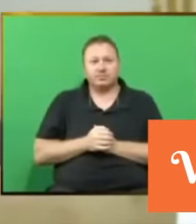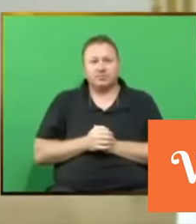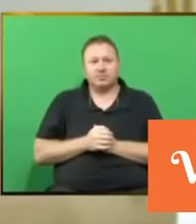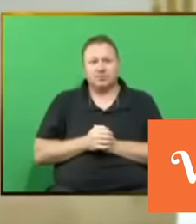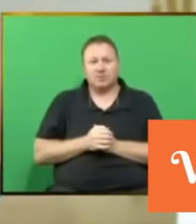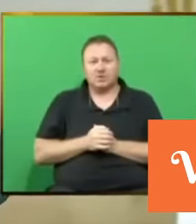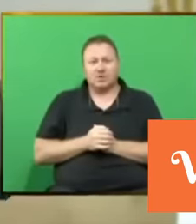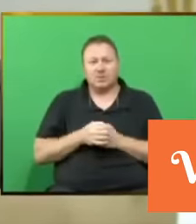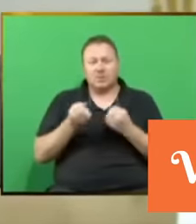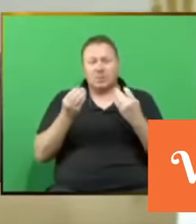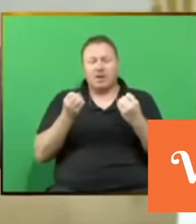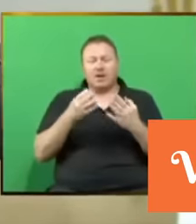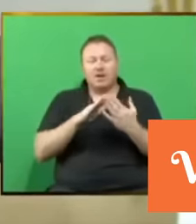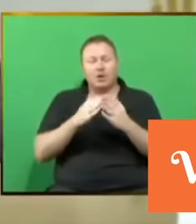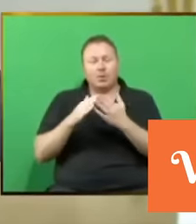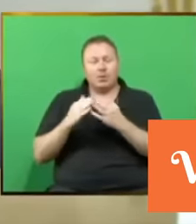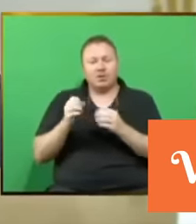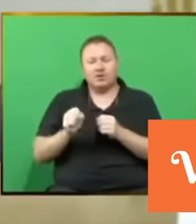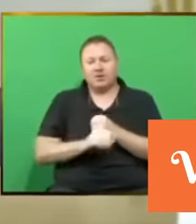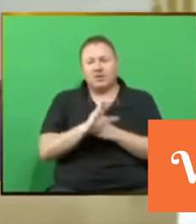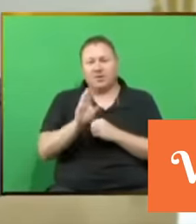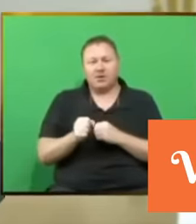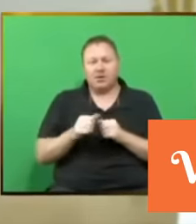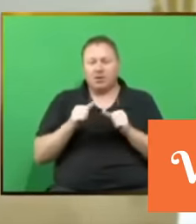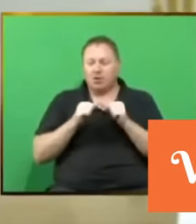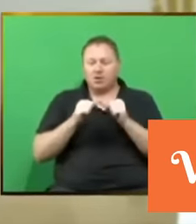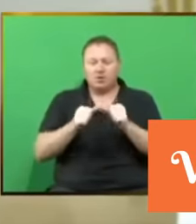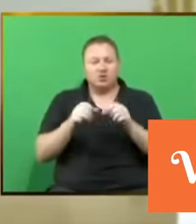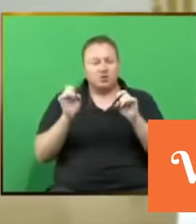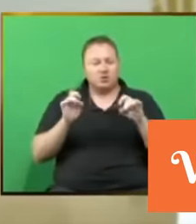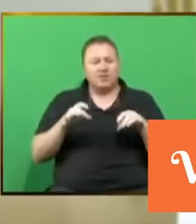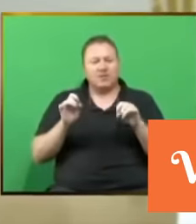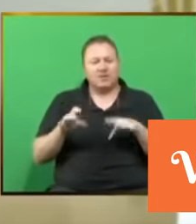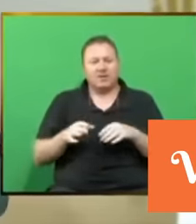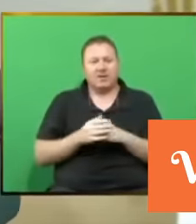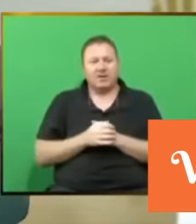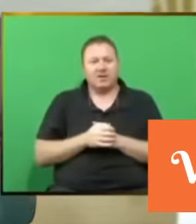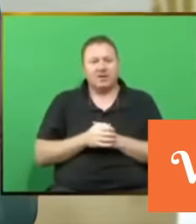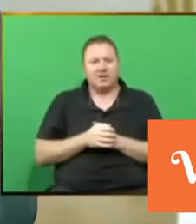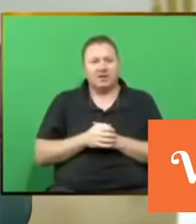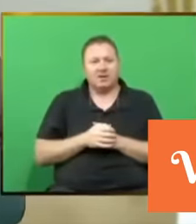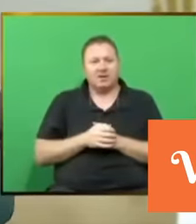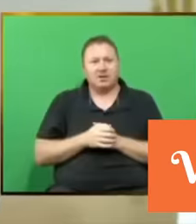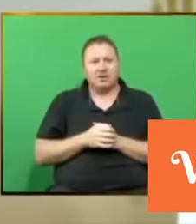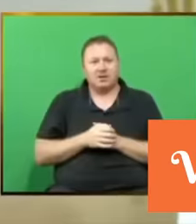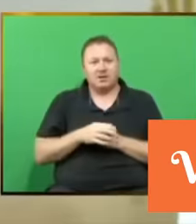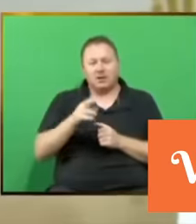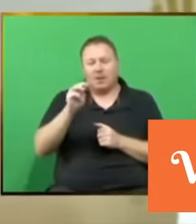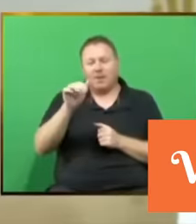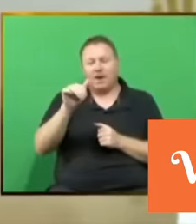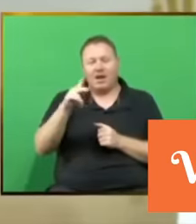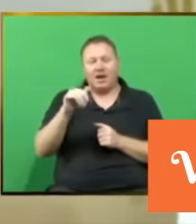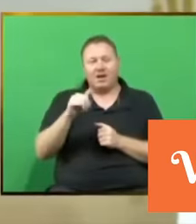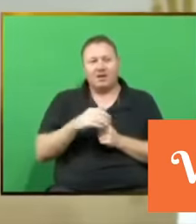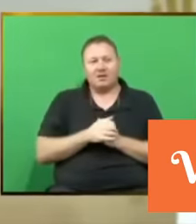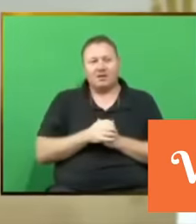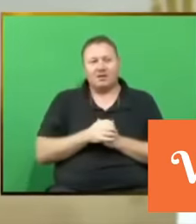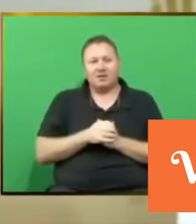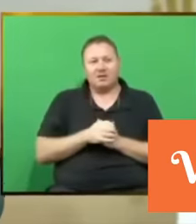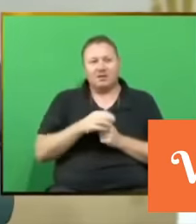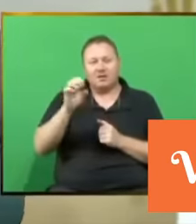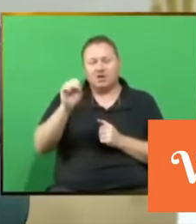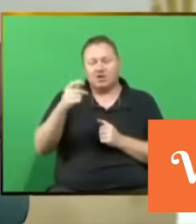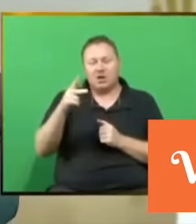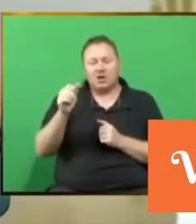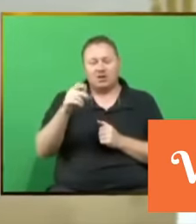Many communities in South Africa continue to suffer. The Indian community in Malagasy, in Shaka